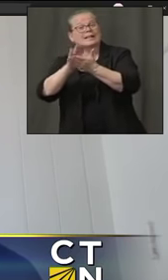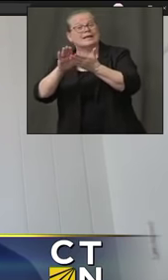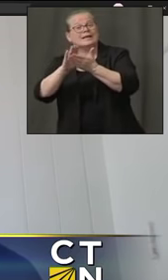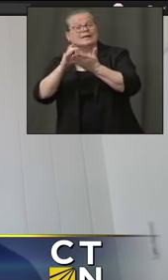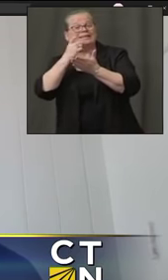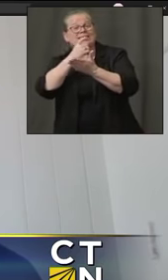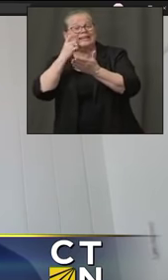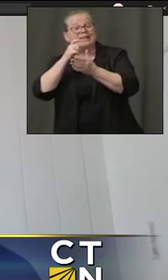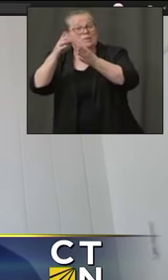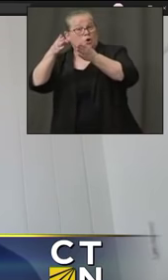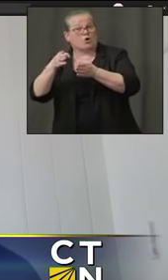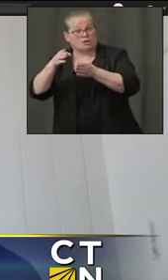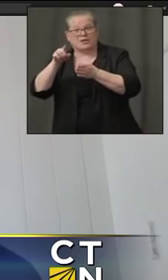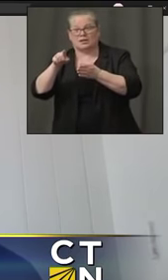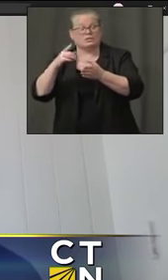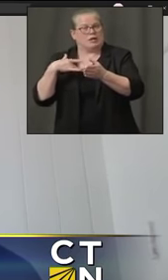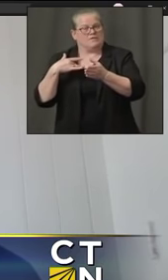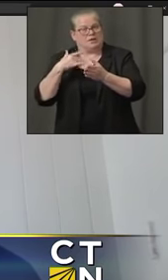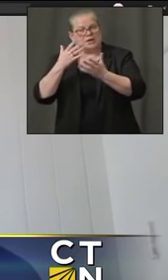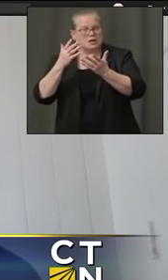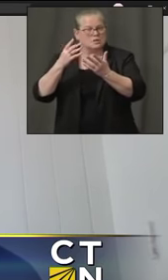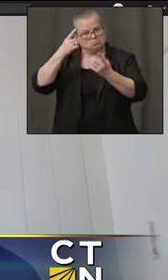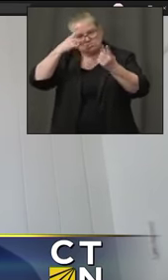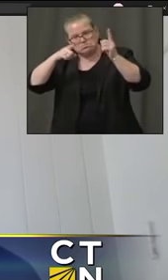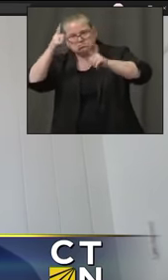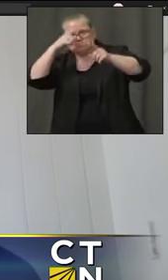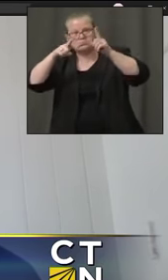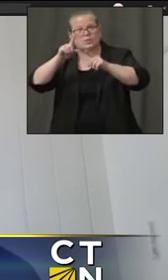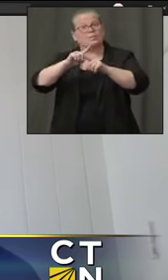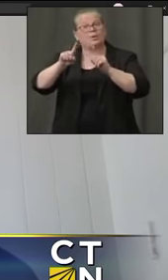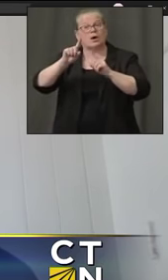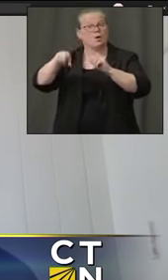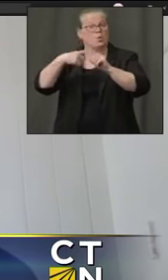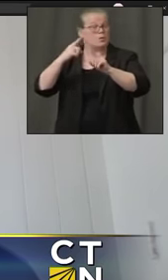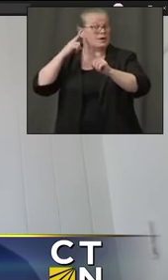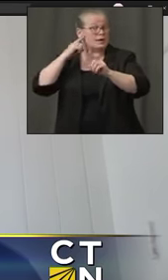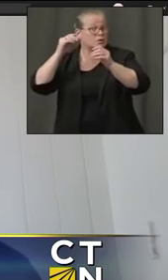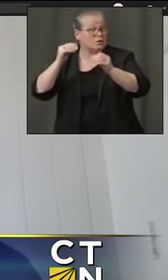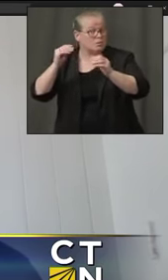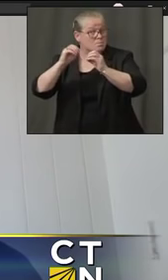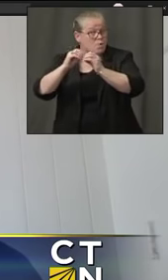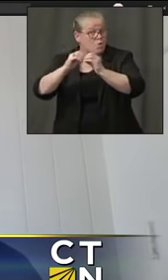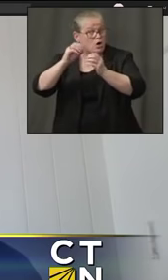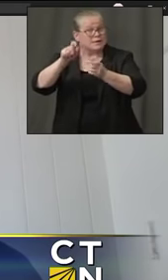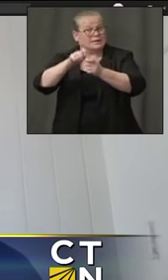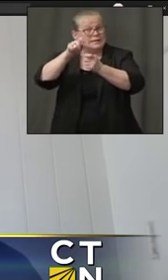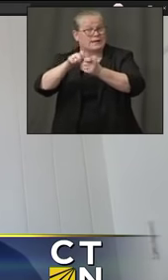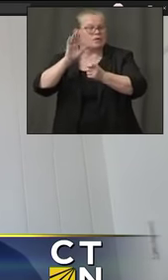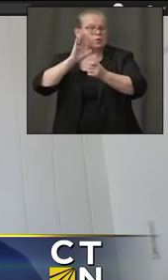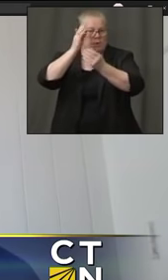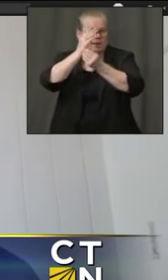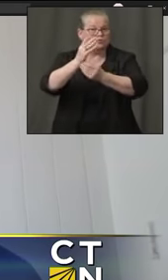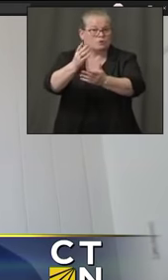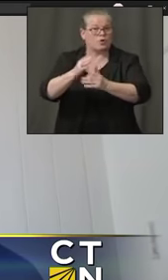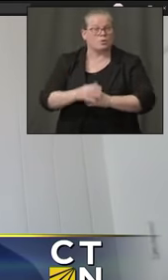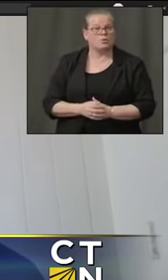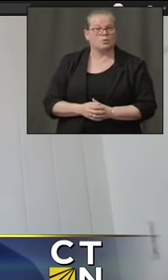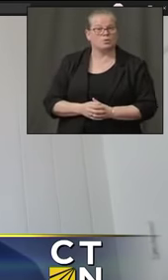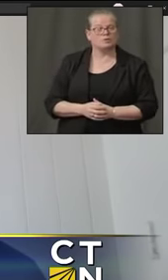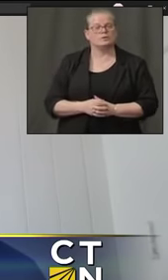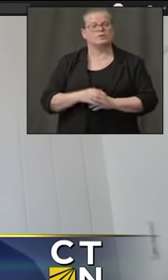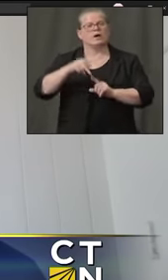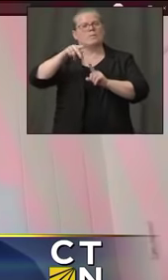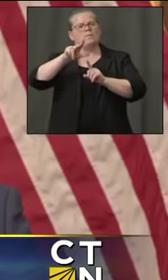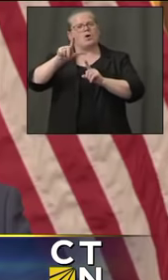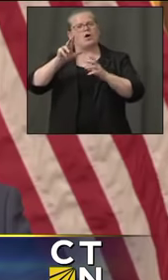on. But we'll report out on that as soon as we have any further details. And I'll also add that